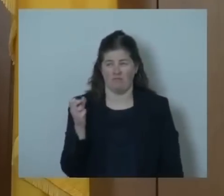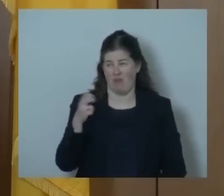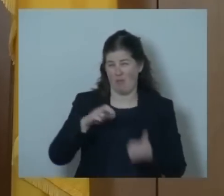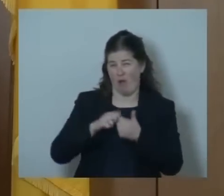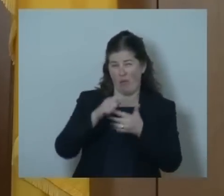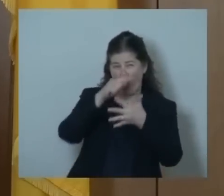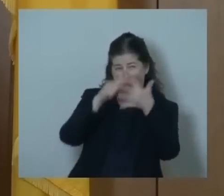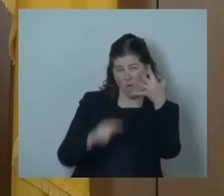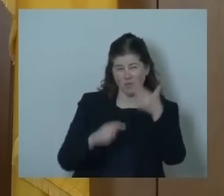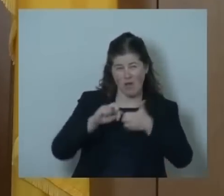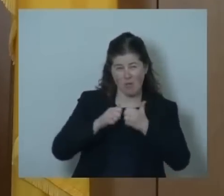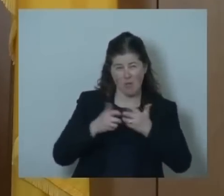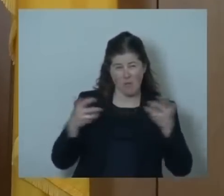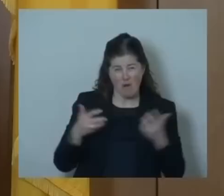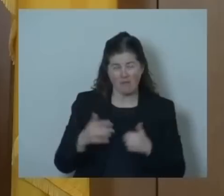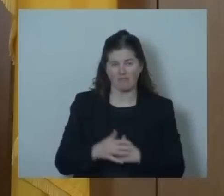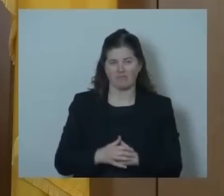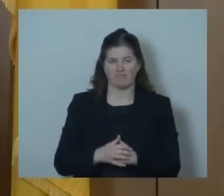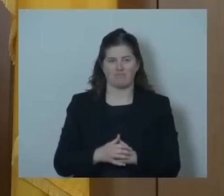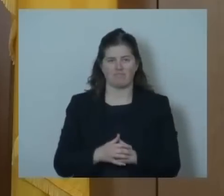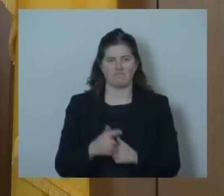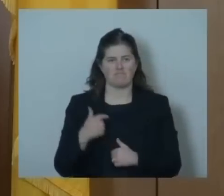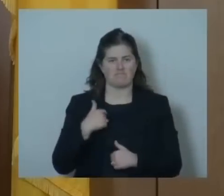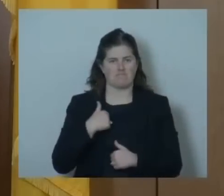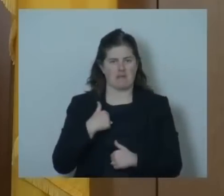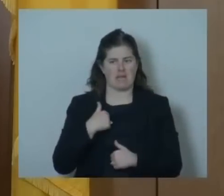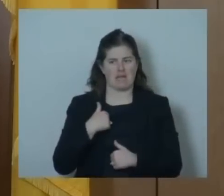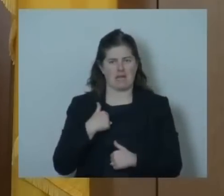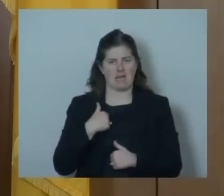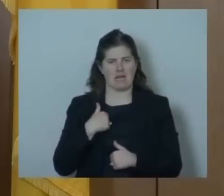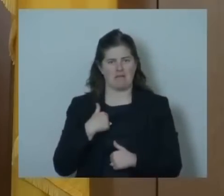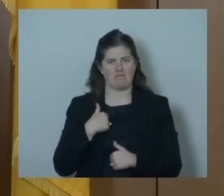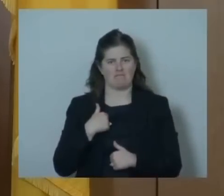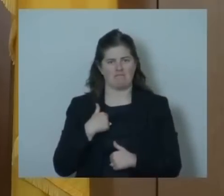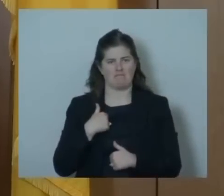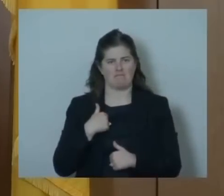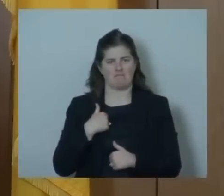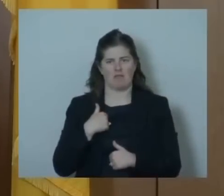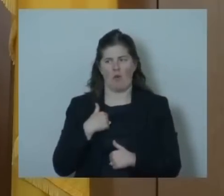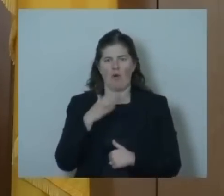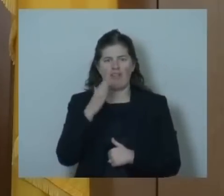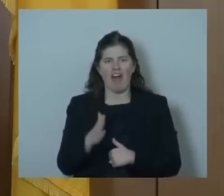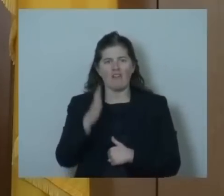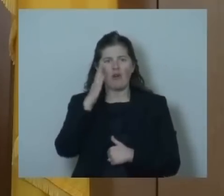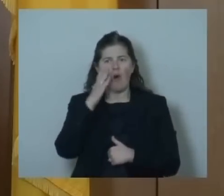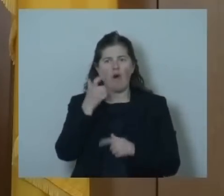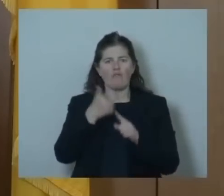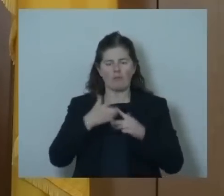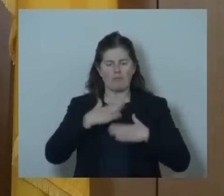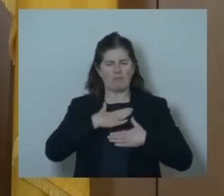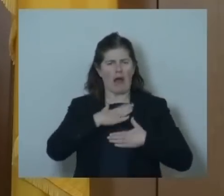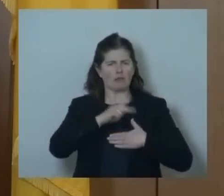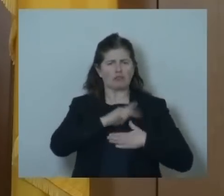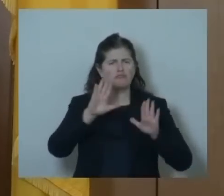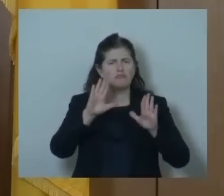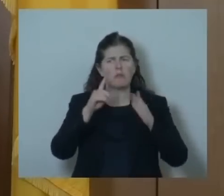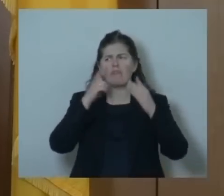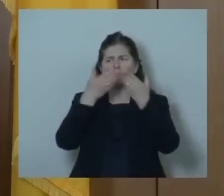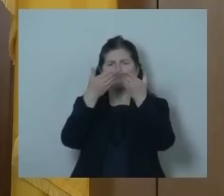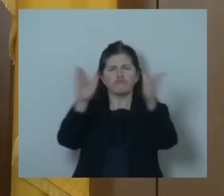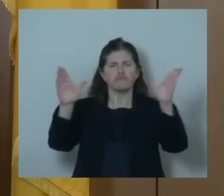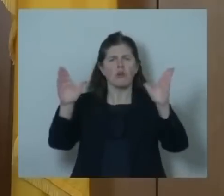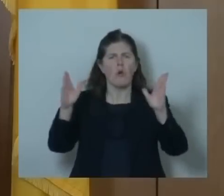that. I'm never going to know through a public health effort, not personally. We won't know